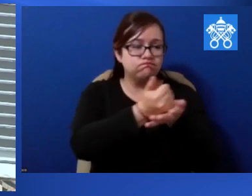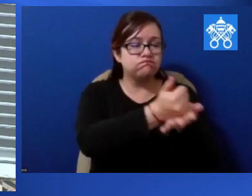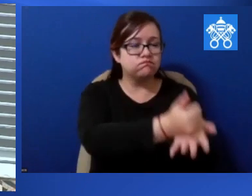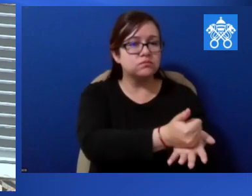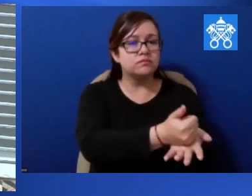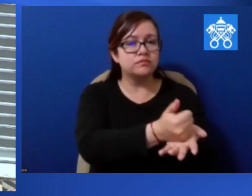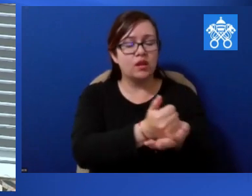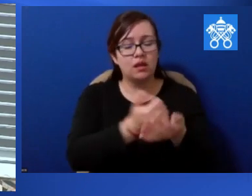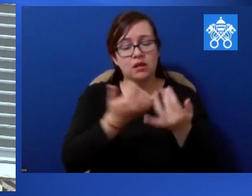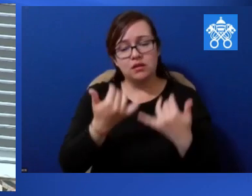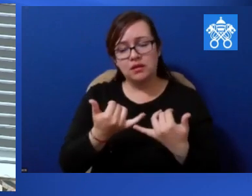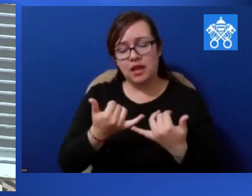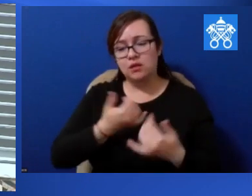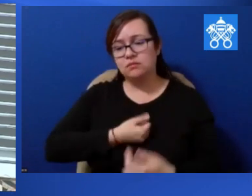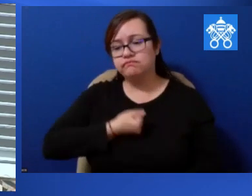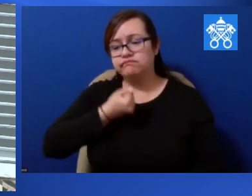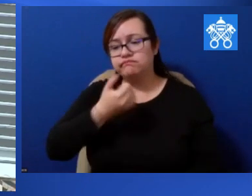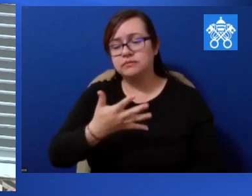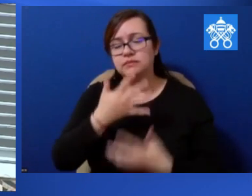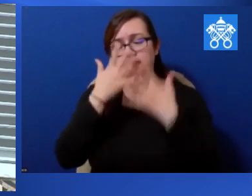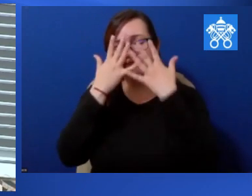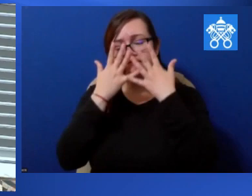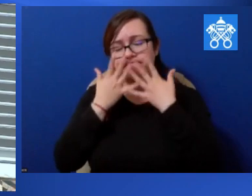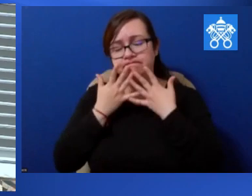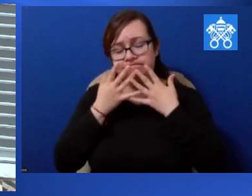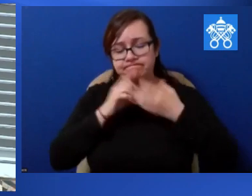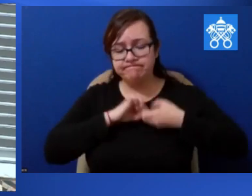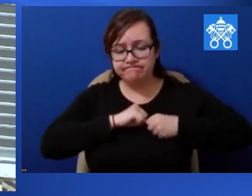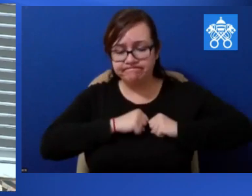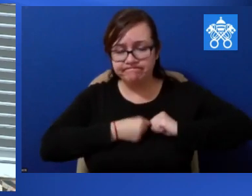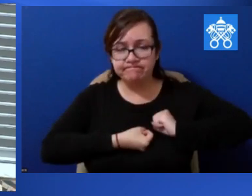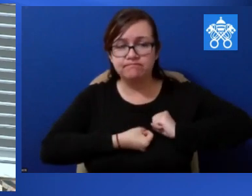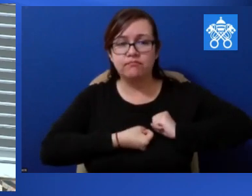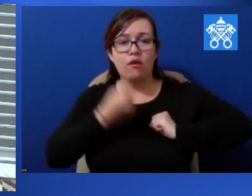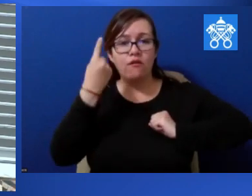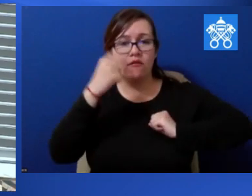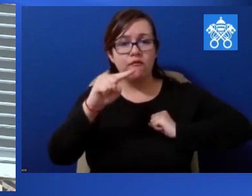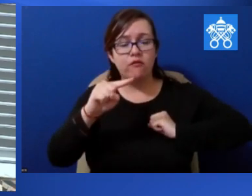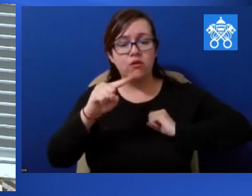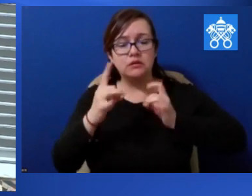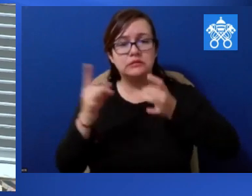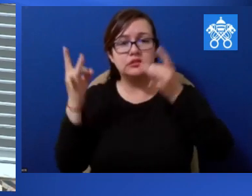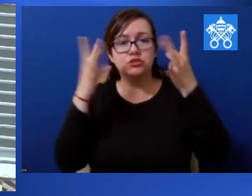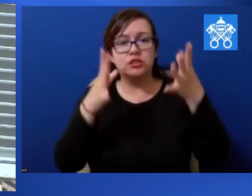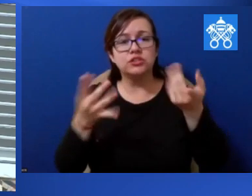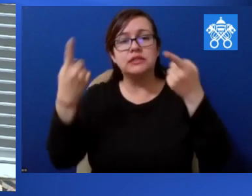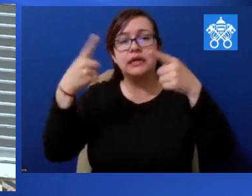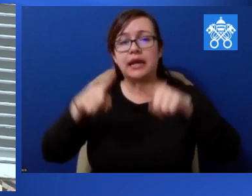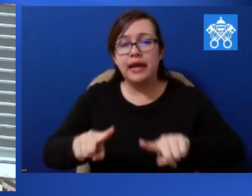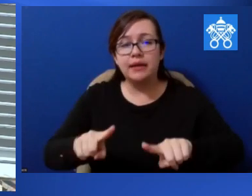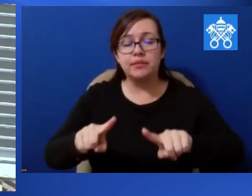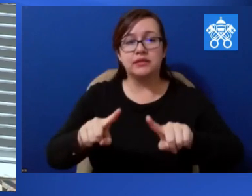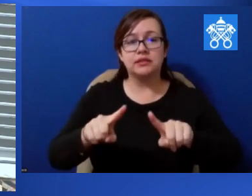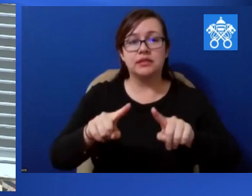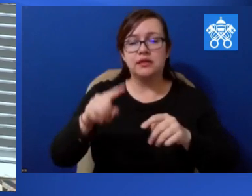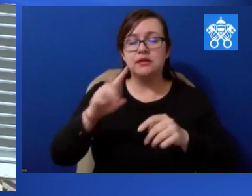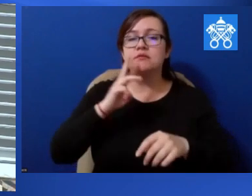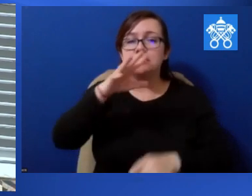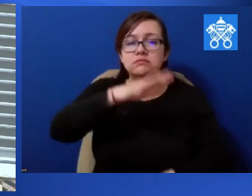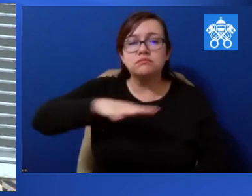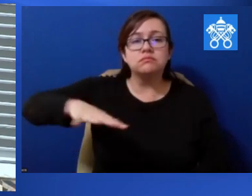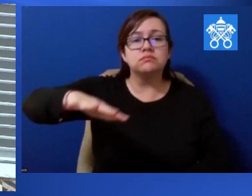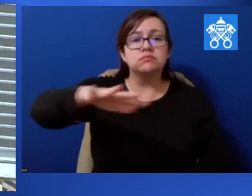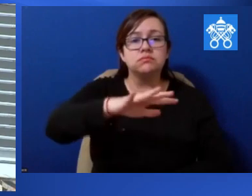I express now my sorrow for the tragedy in the waters of Cutro near